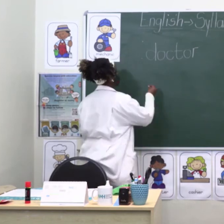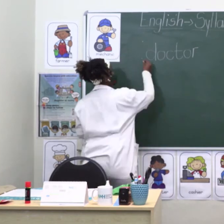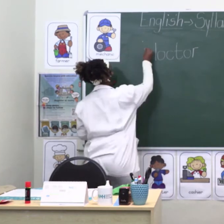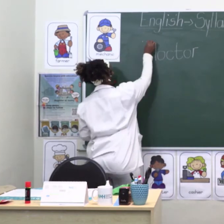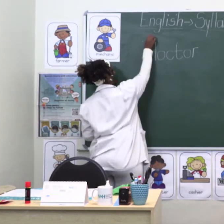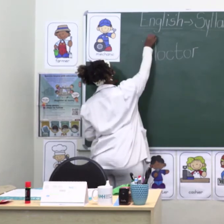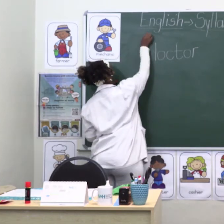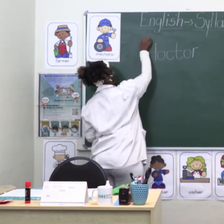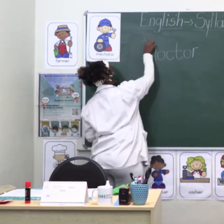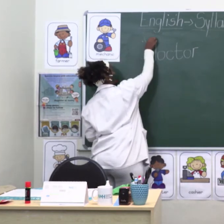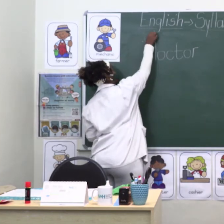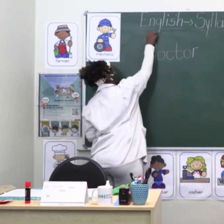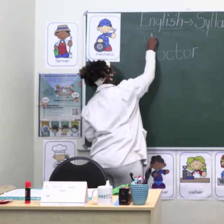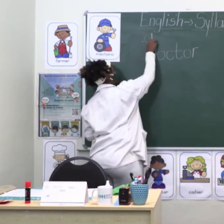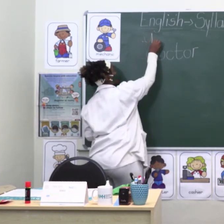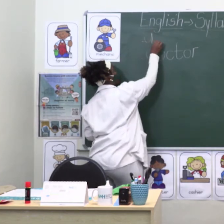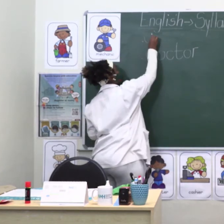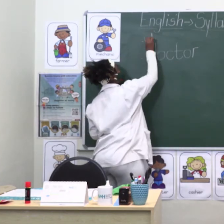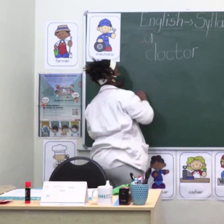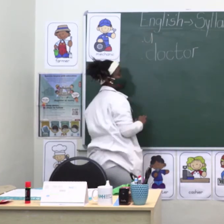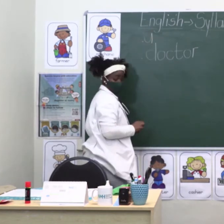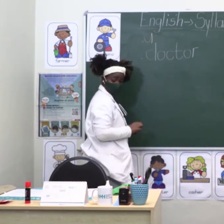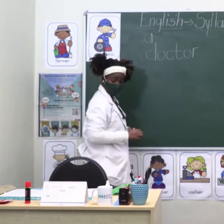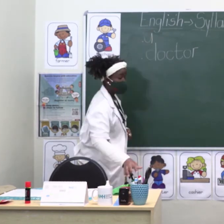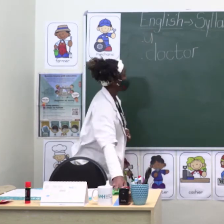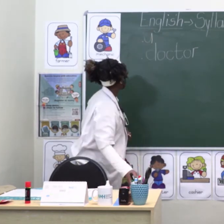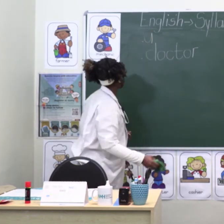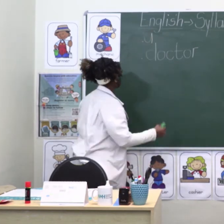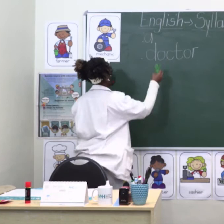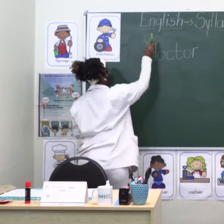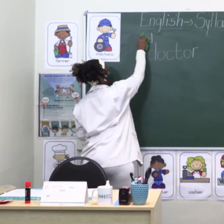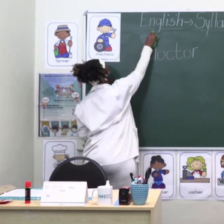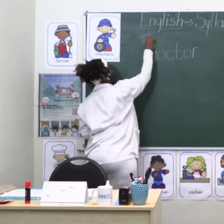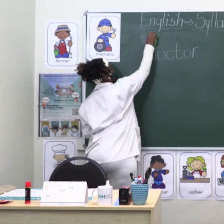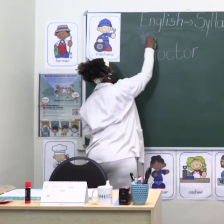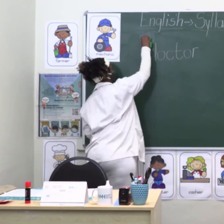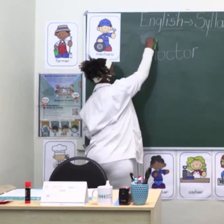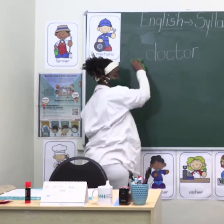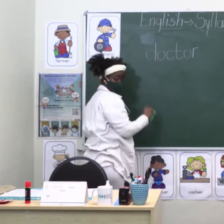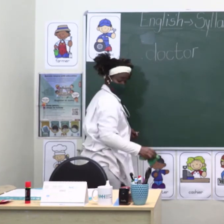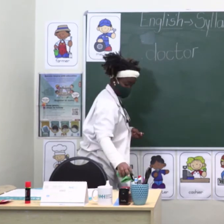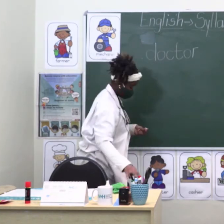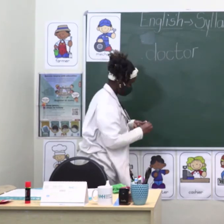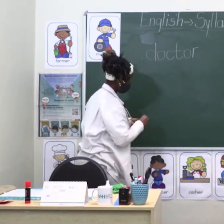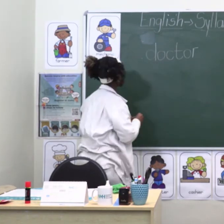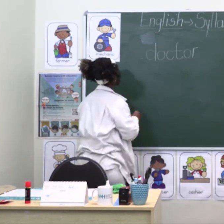Our vowels are A. Oops, that's an ugly A. Let me rewrite it again.